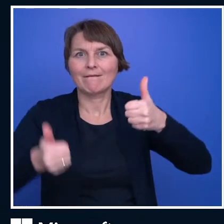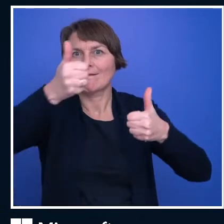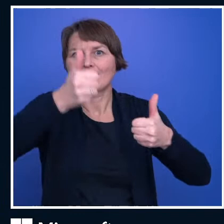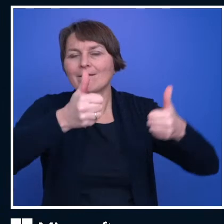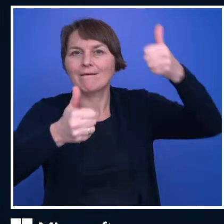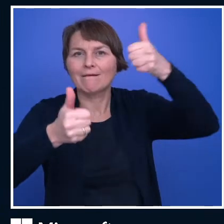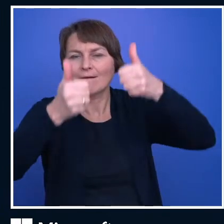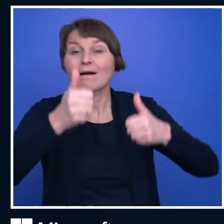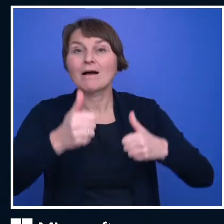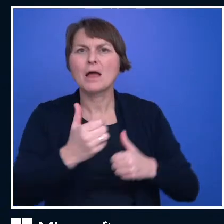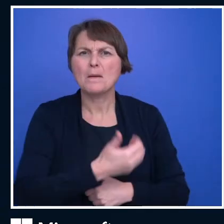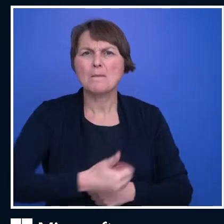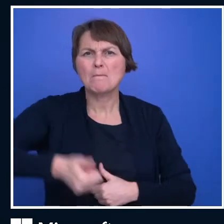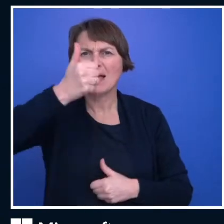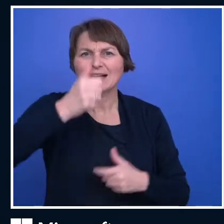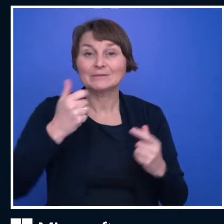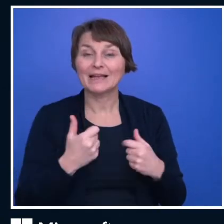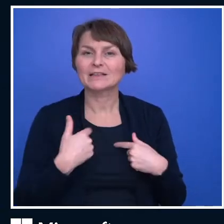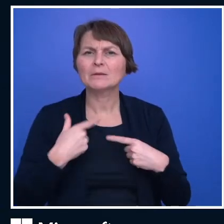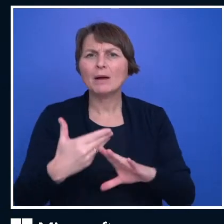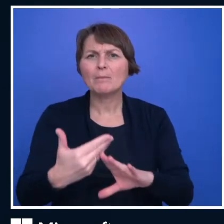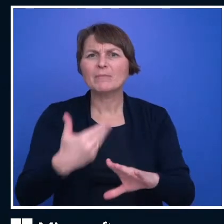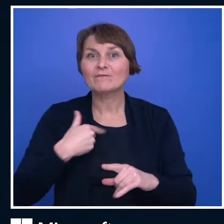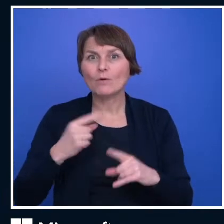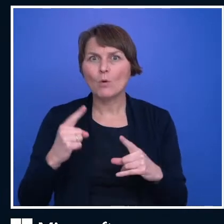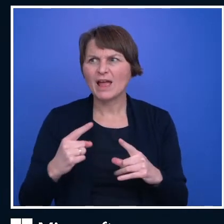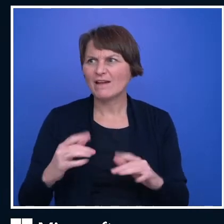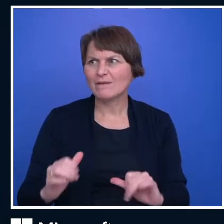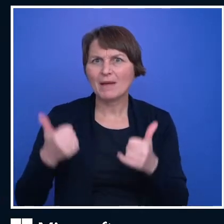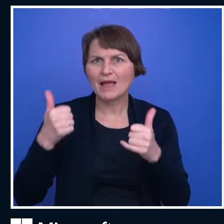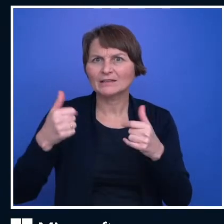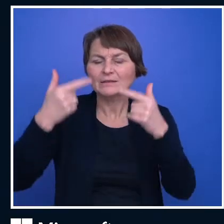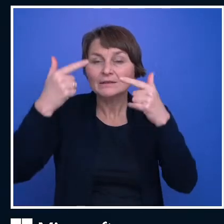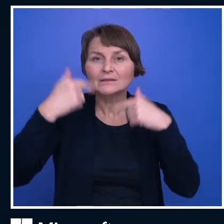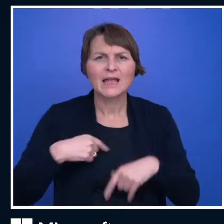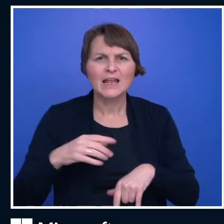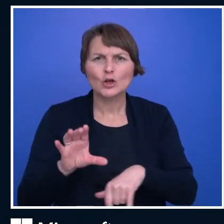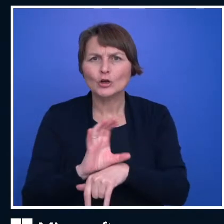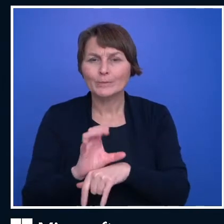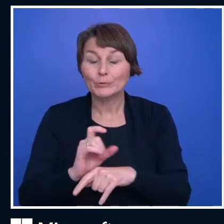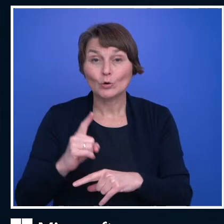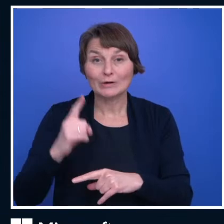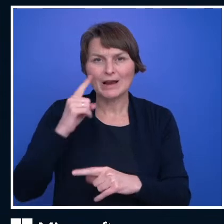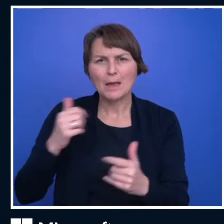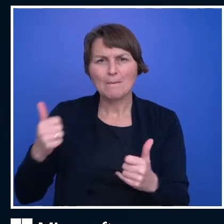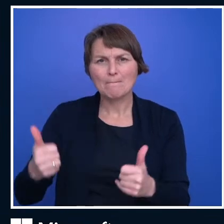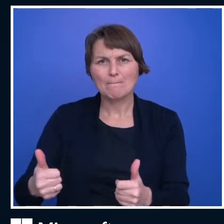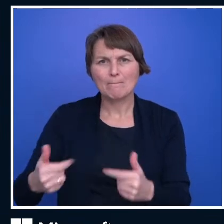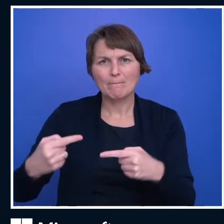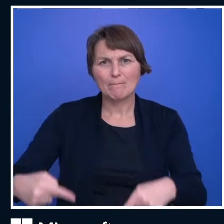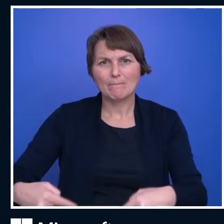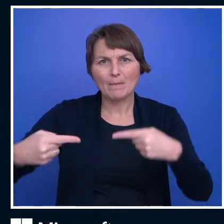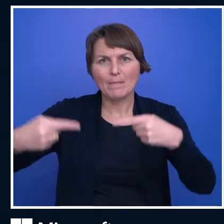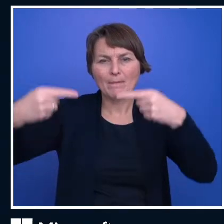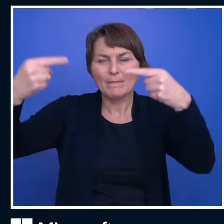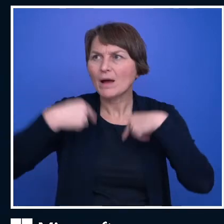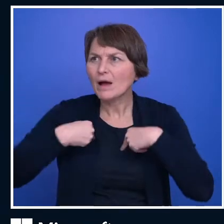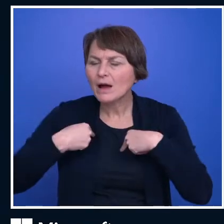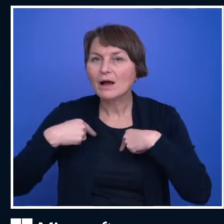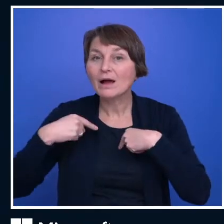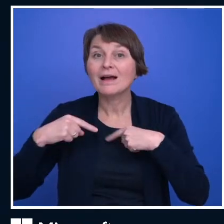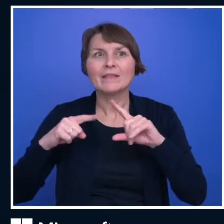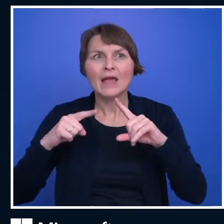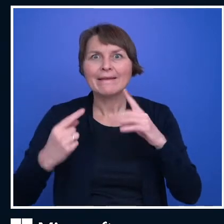for centuries had come up with, the world turned their head and said, wow, you know, there's something going on